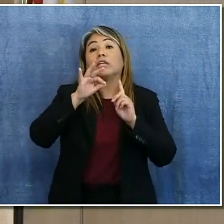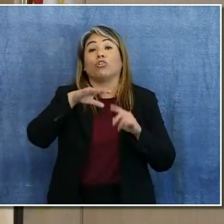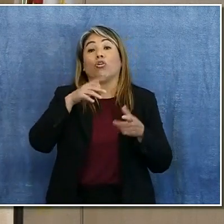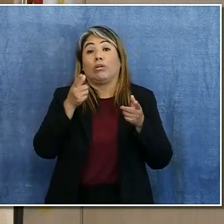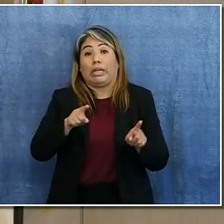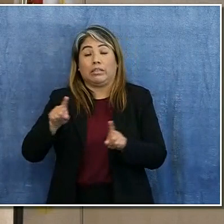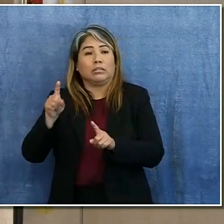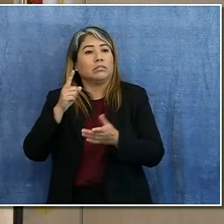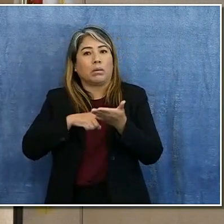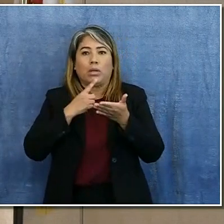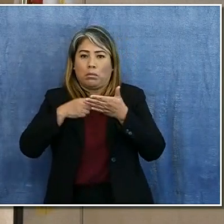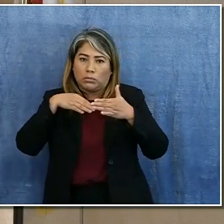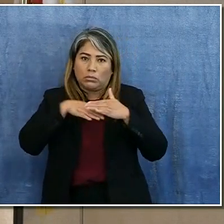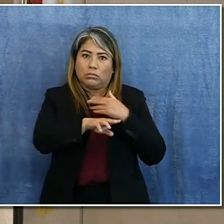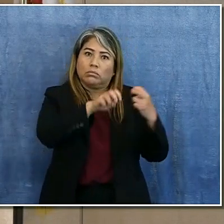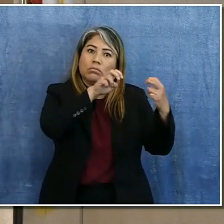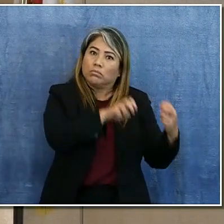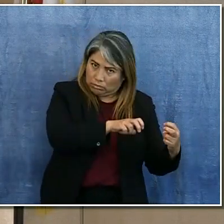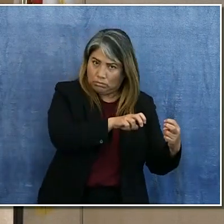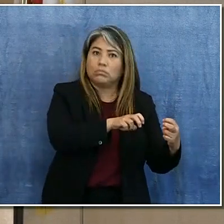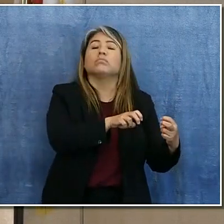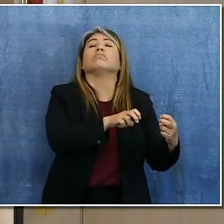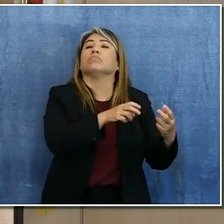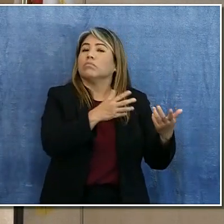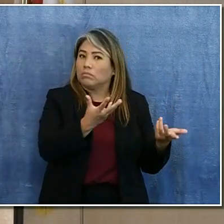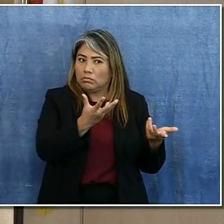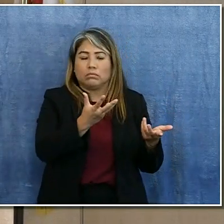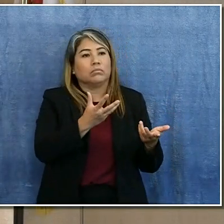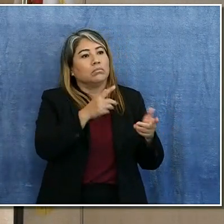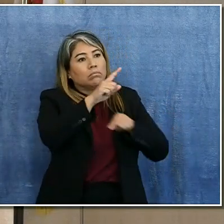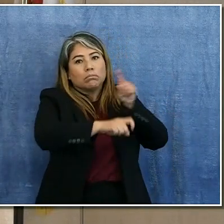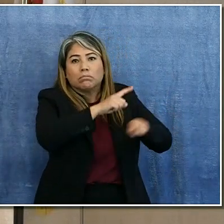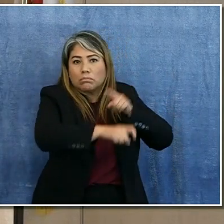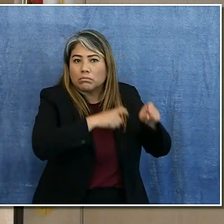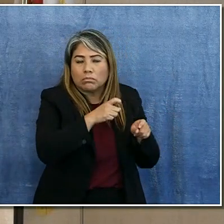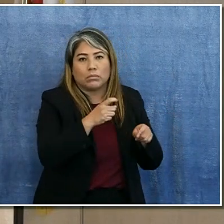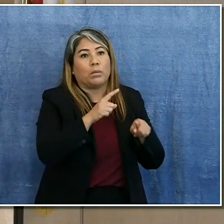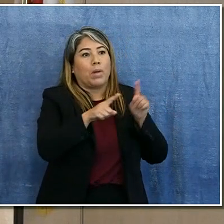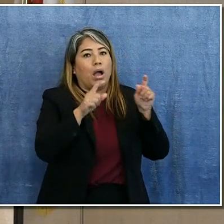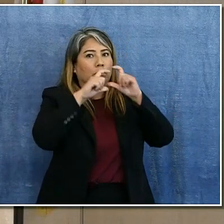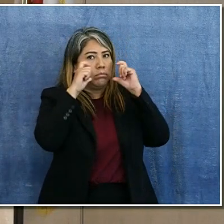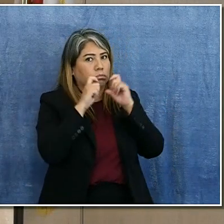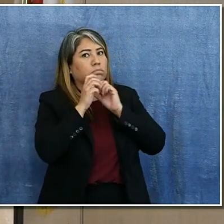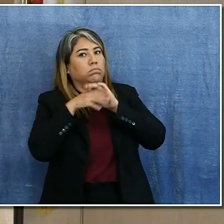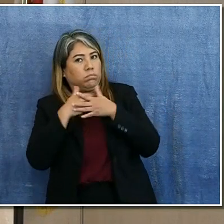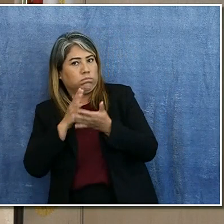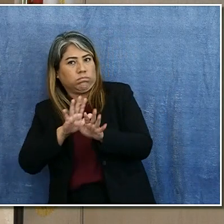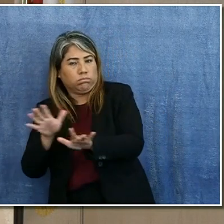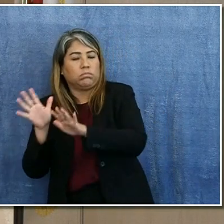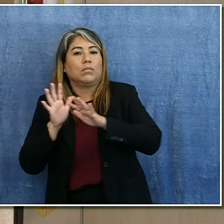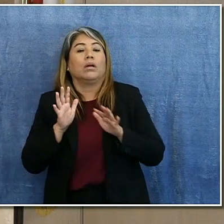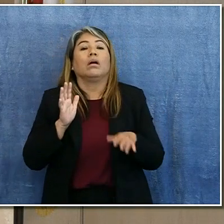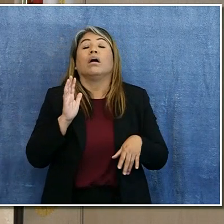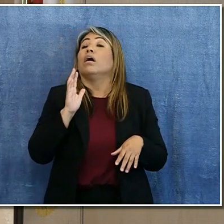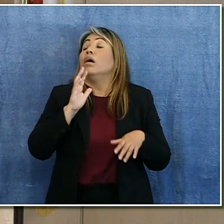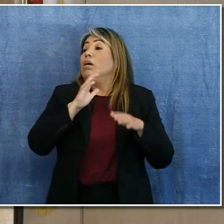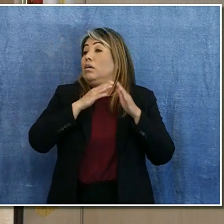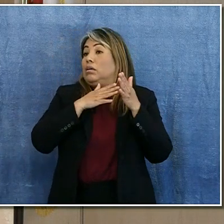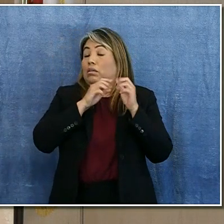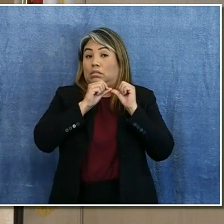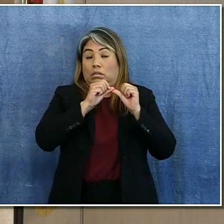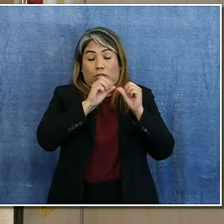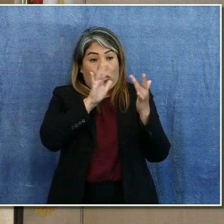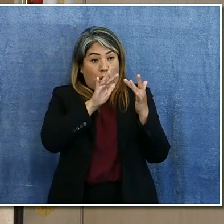cases, in-person visits are conducted taking all necessary precautions. The continuous contact is done with the goal of keeping